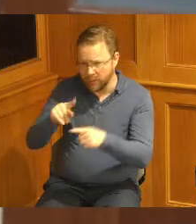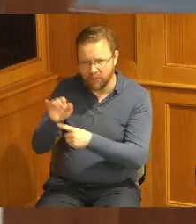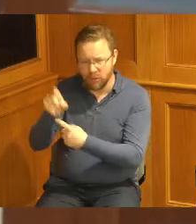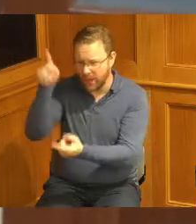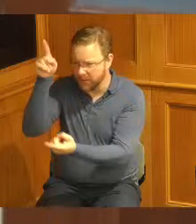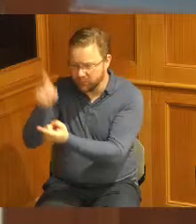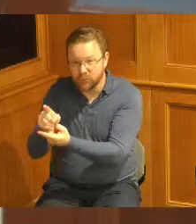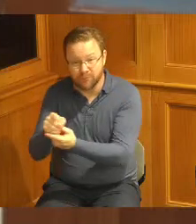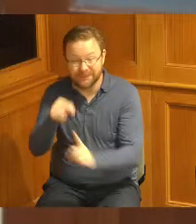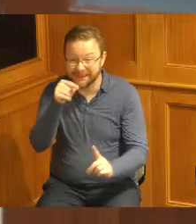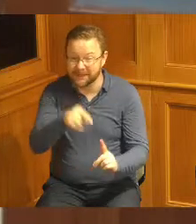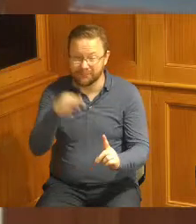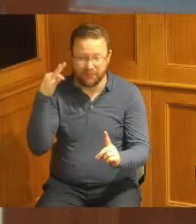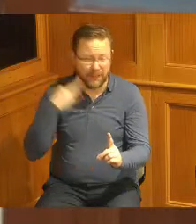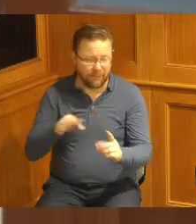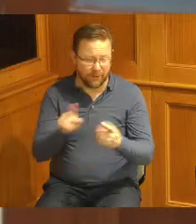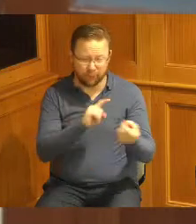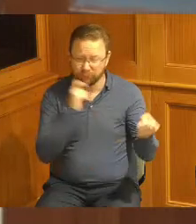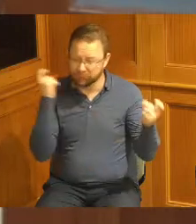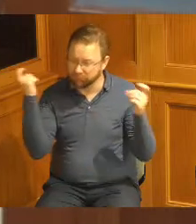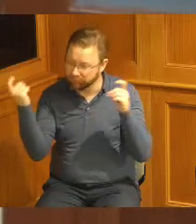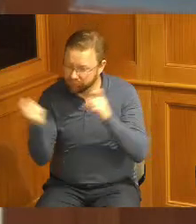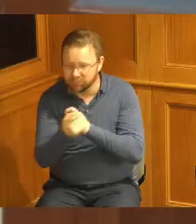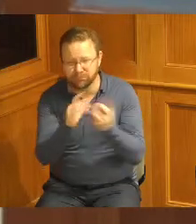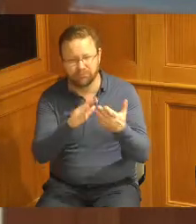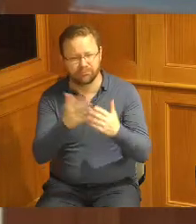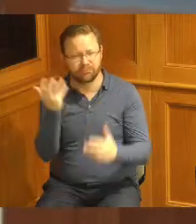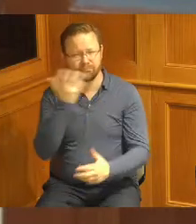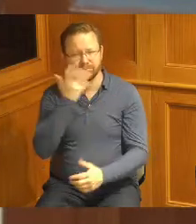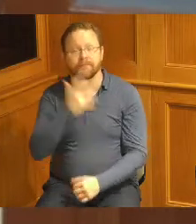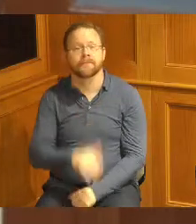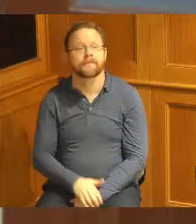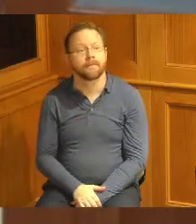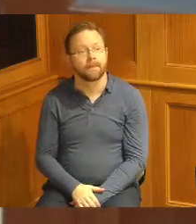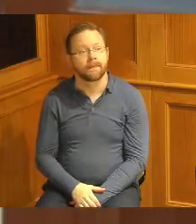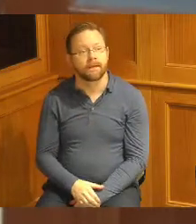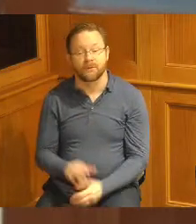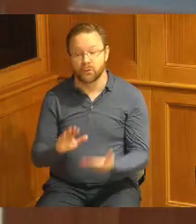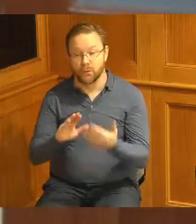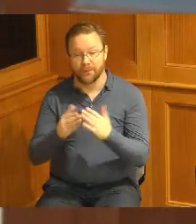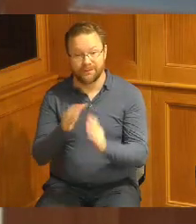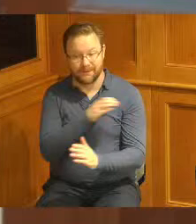city. And this project will be that. So